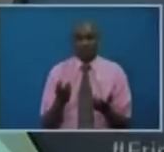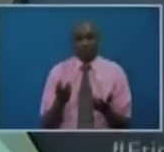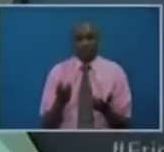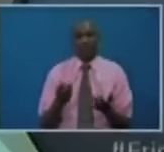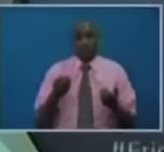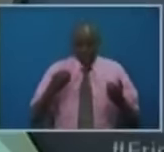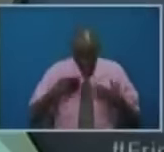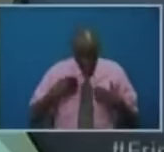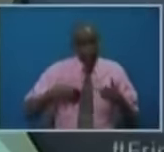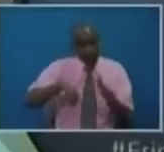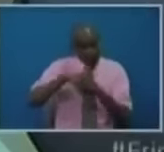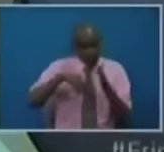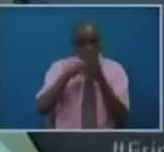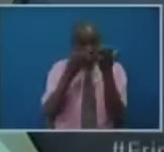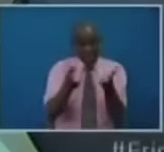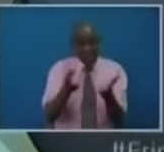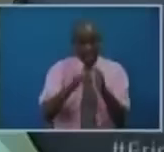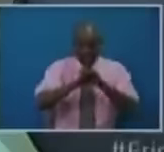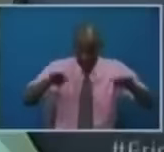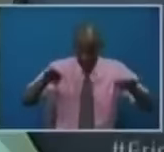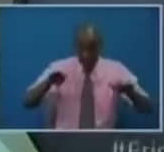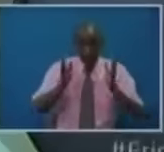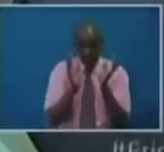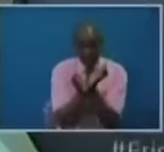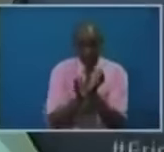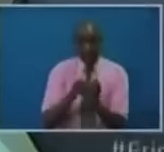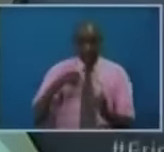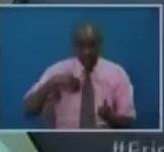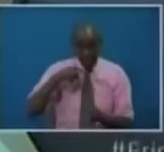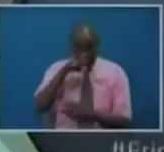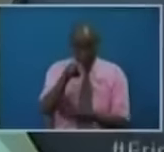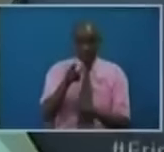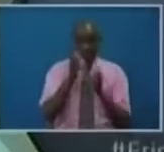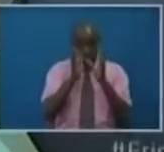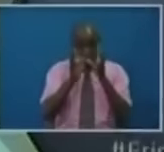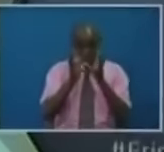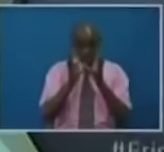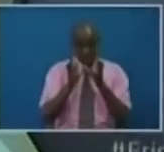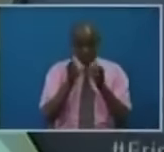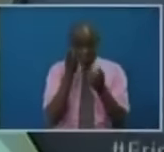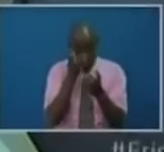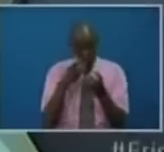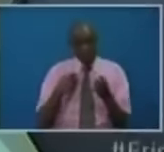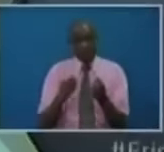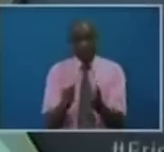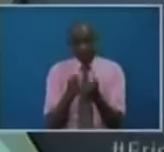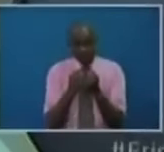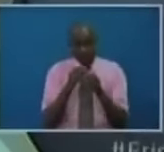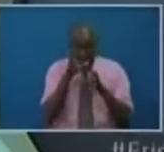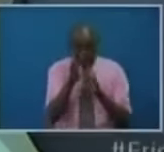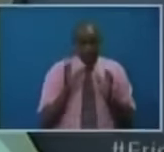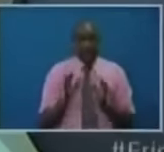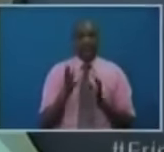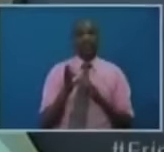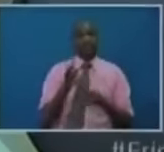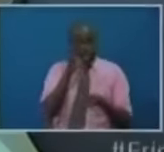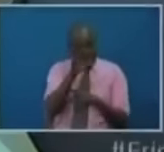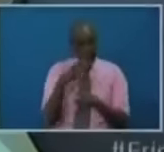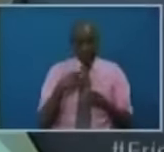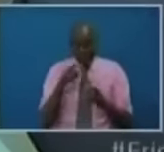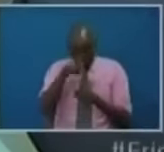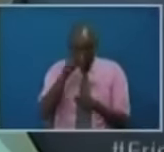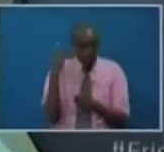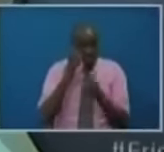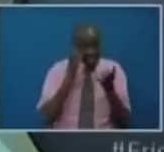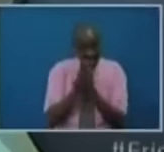have football field. Mm-hmm. Yeah? There is a place you can hold the ball, and you are not the goalkeeper. It is hard ball. It is a penalty.